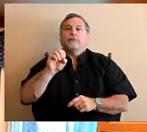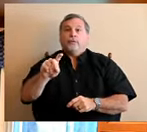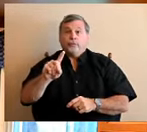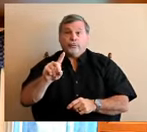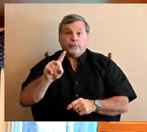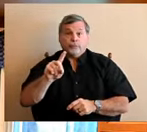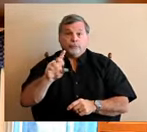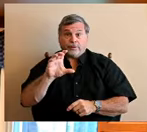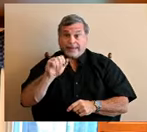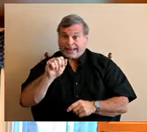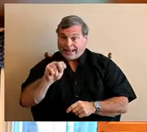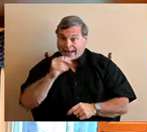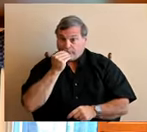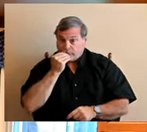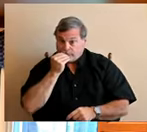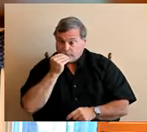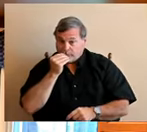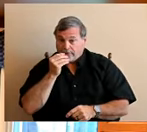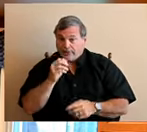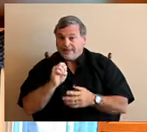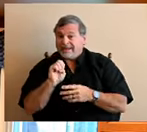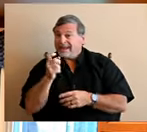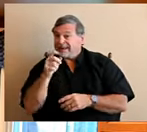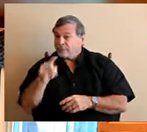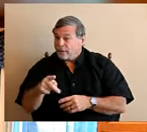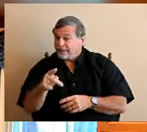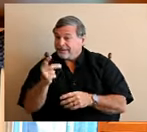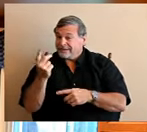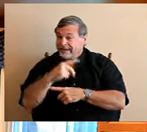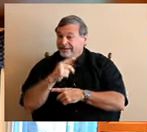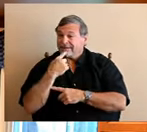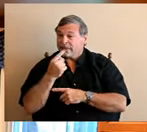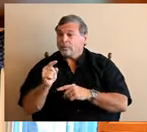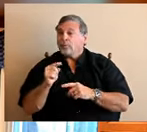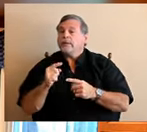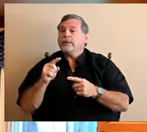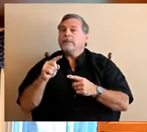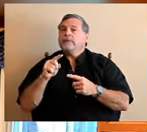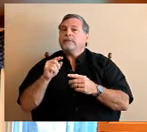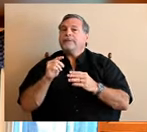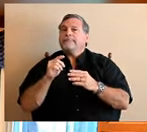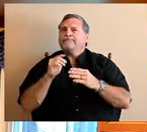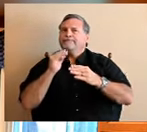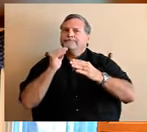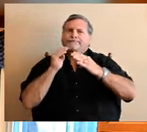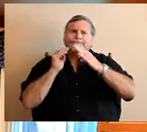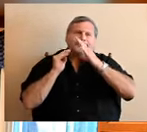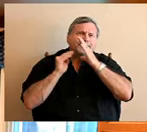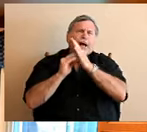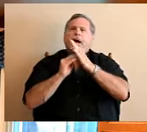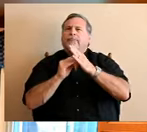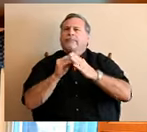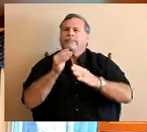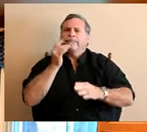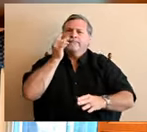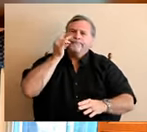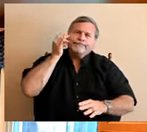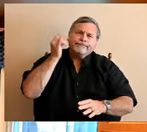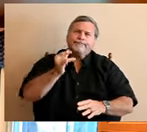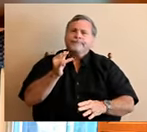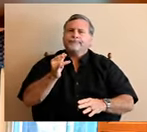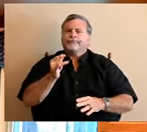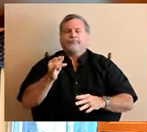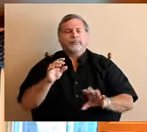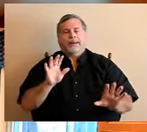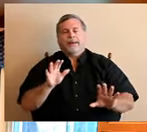those expiration dates are mainly to tell you when the food is at its peak in nutrition and flavor, right? I'm